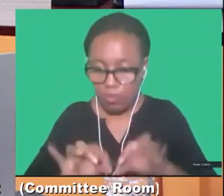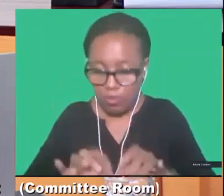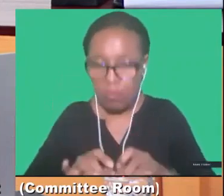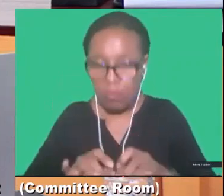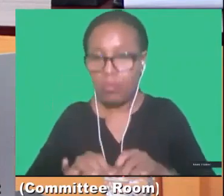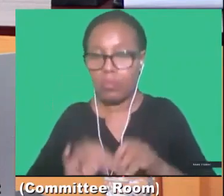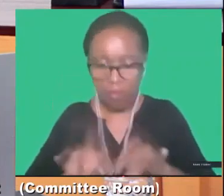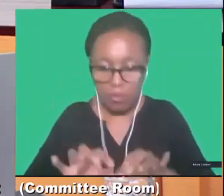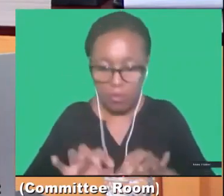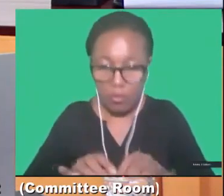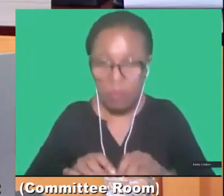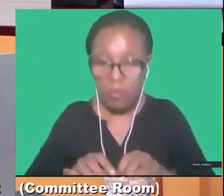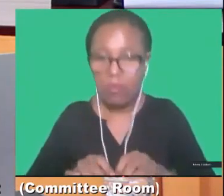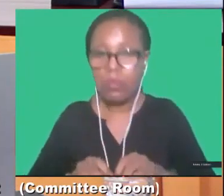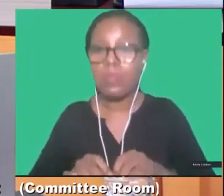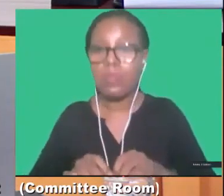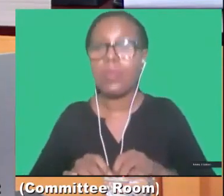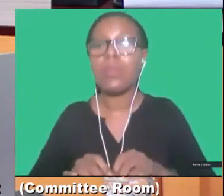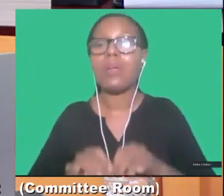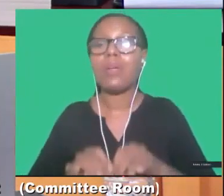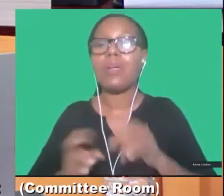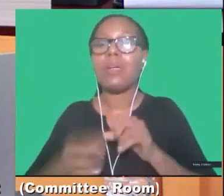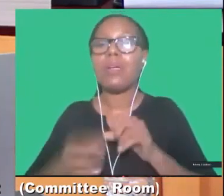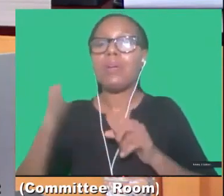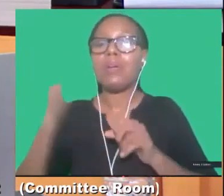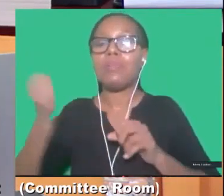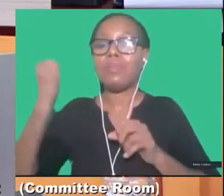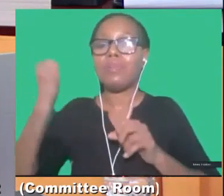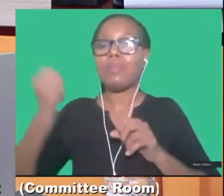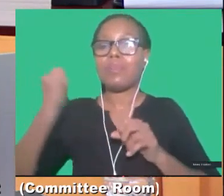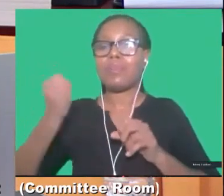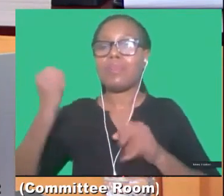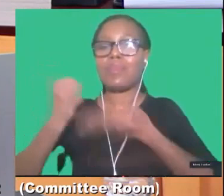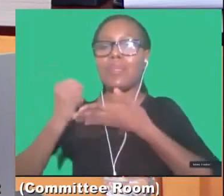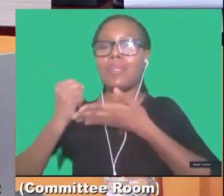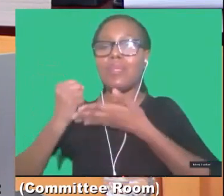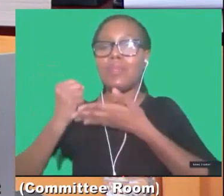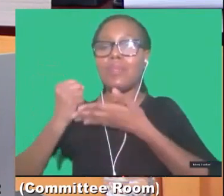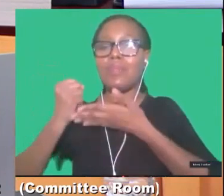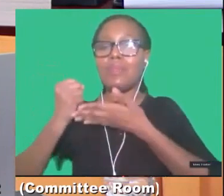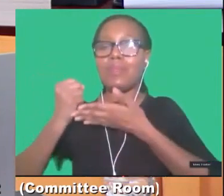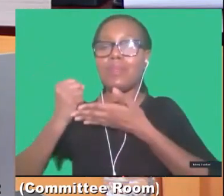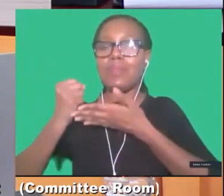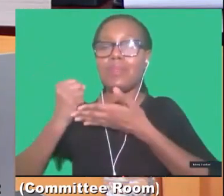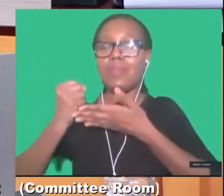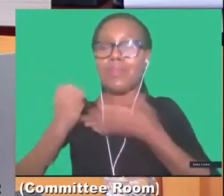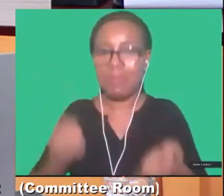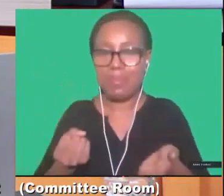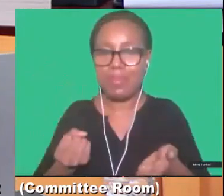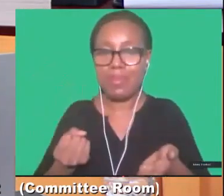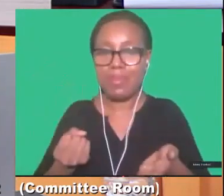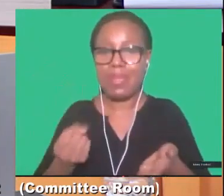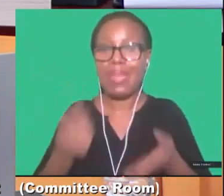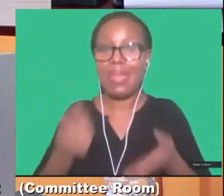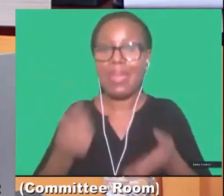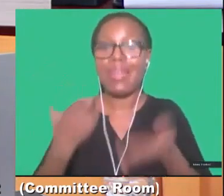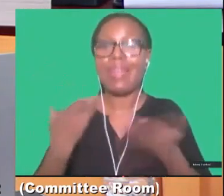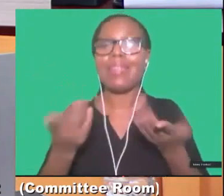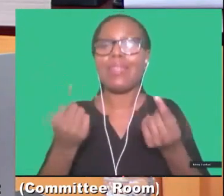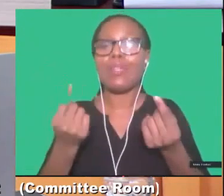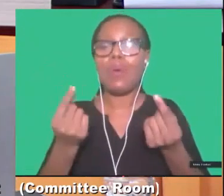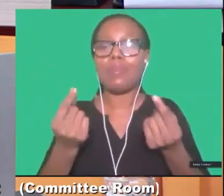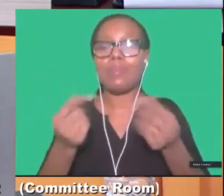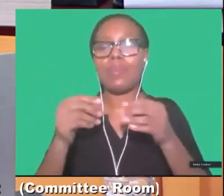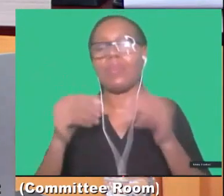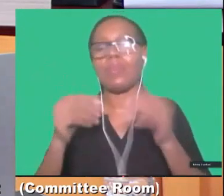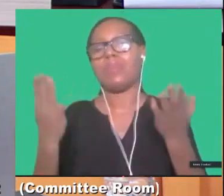utilizes the smart technology for the processing, generates the certificate, and returns it back to